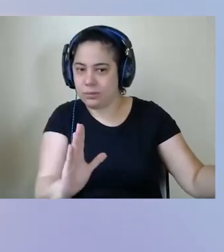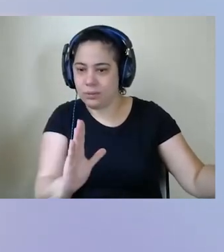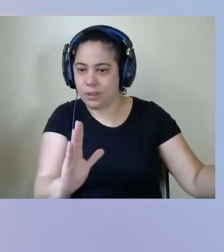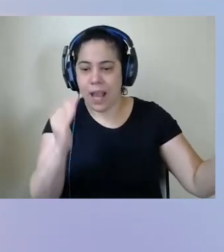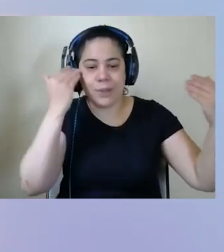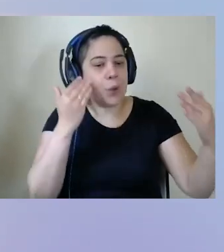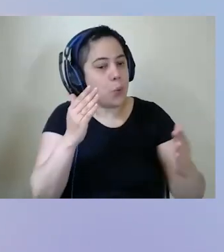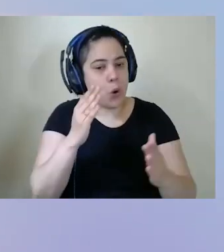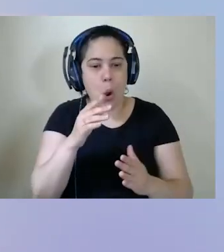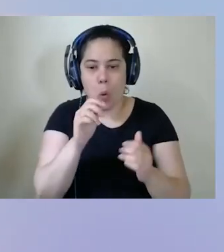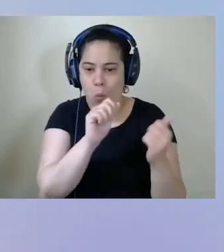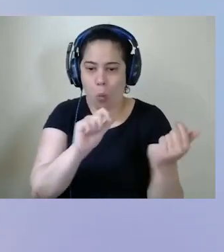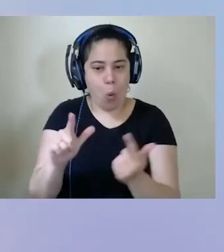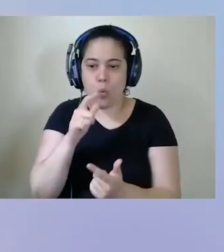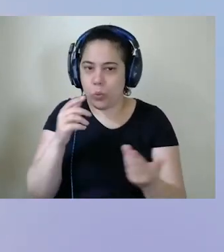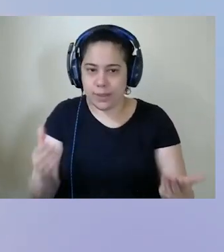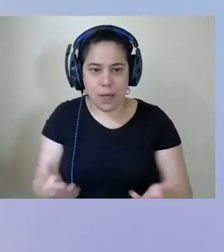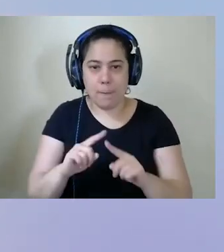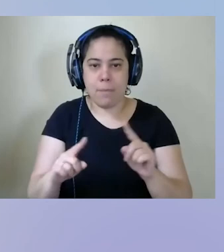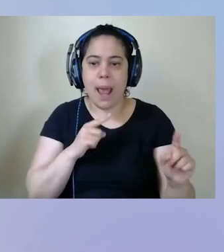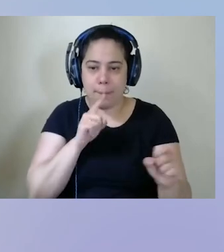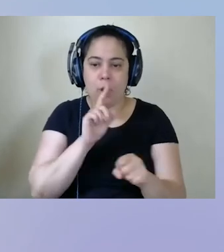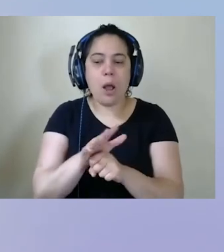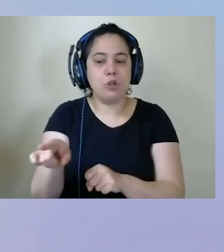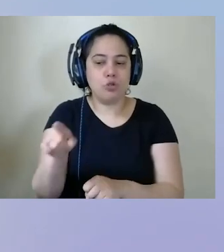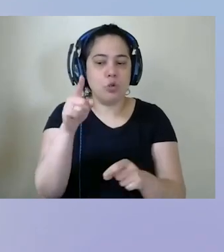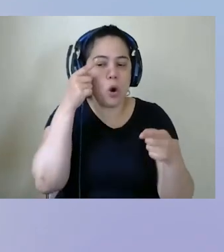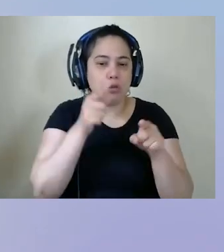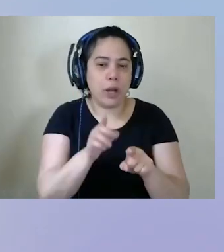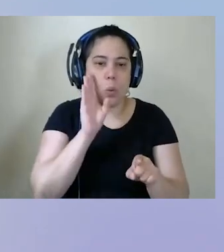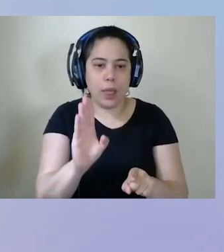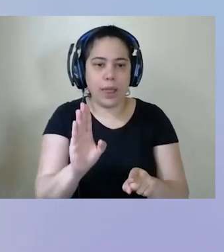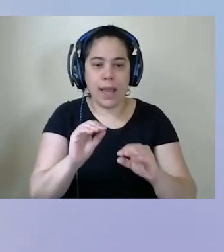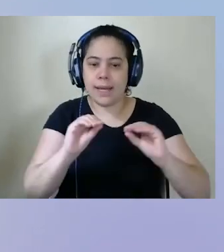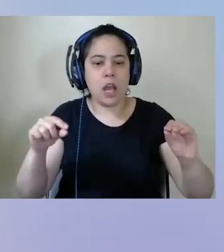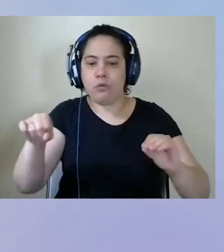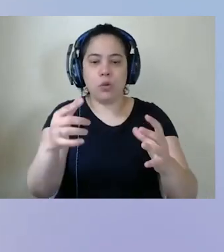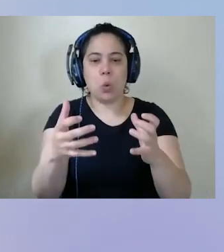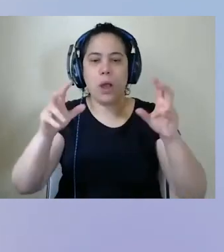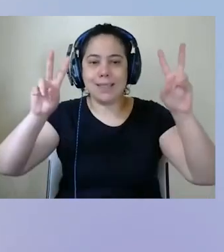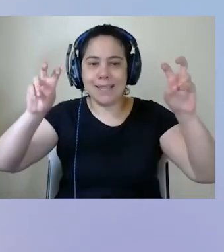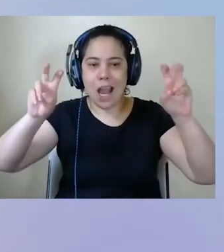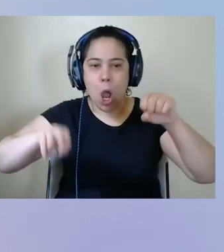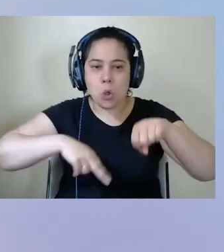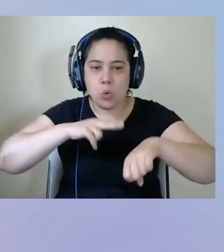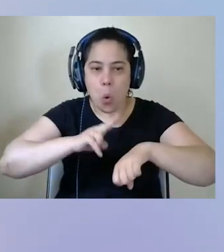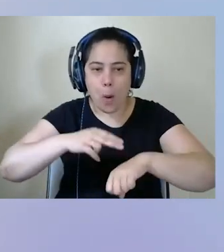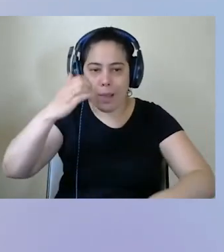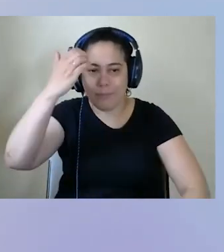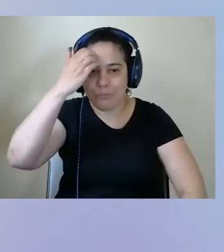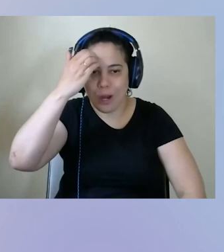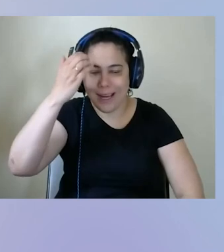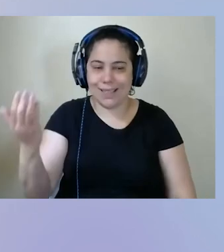I don't know, but I can guarantee you will agree with this statement that none of you want a normal brain, because a normal